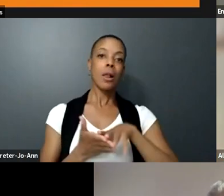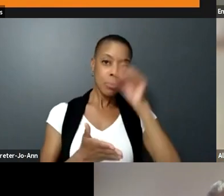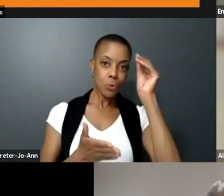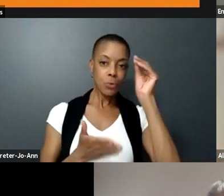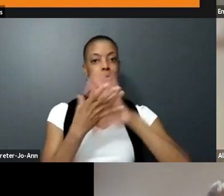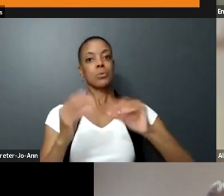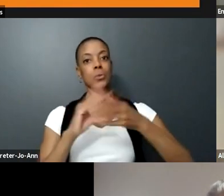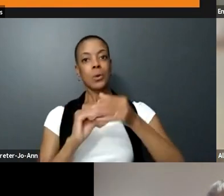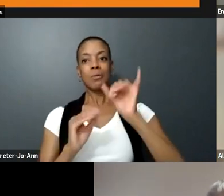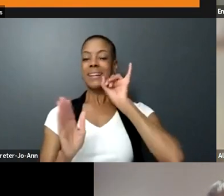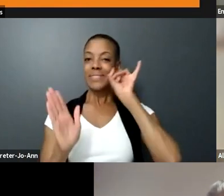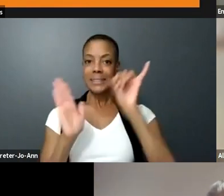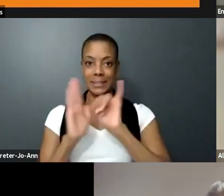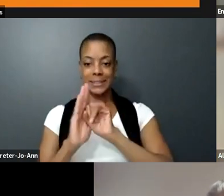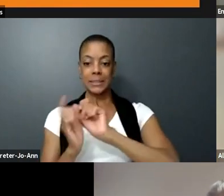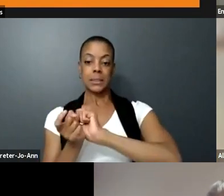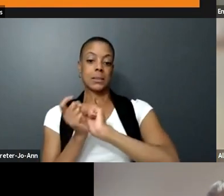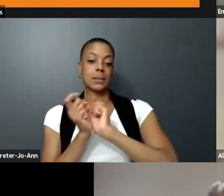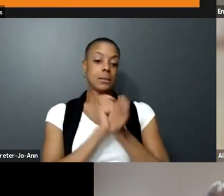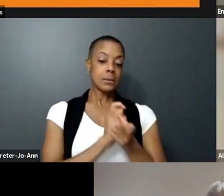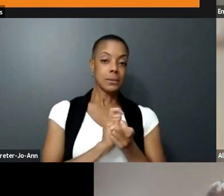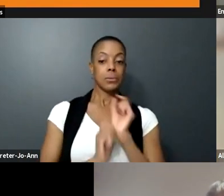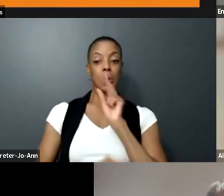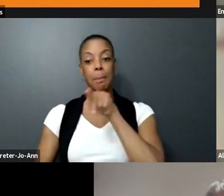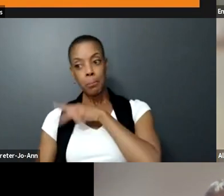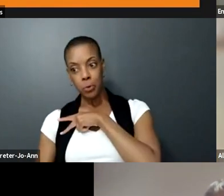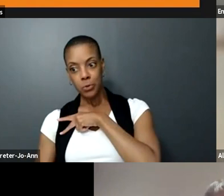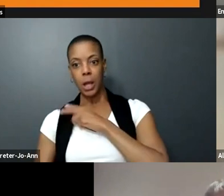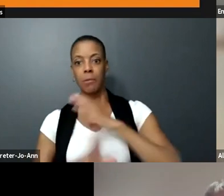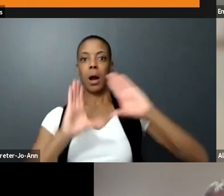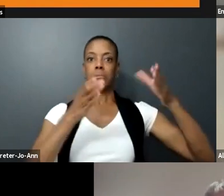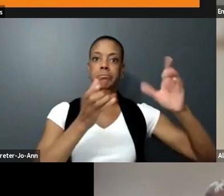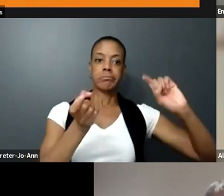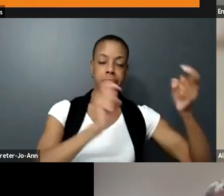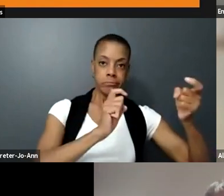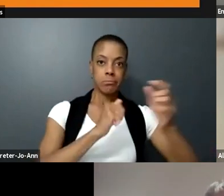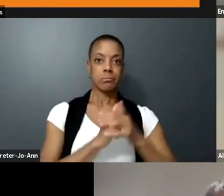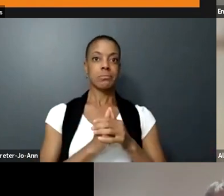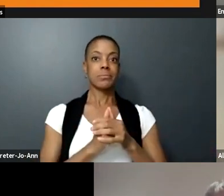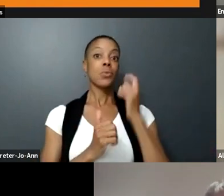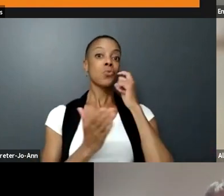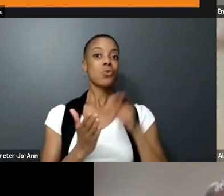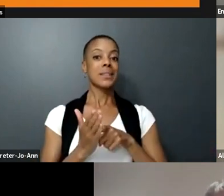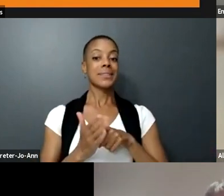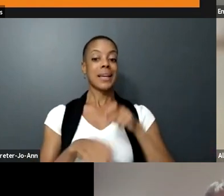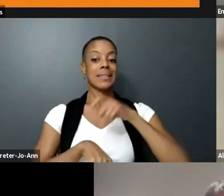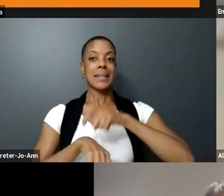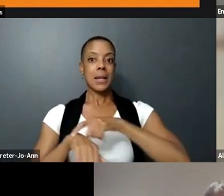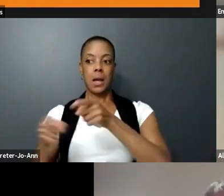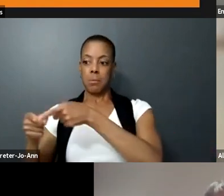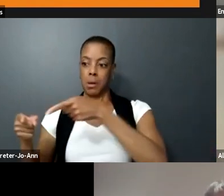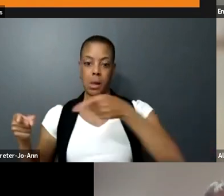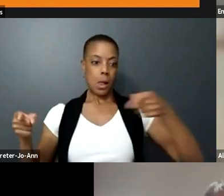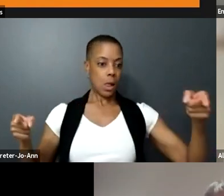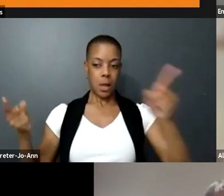and transformation at the personal and collective level, but also acknowledging the process and timeline involved in reaching those transformations. So thank